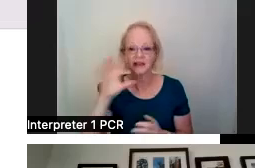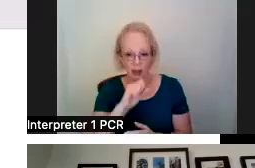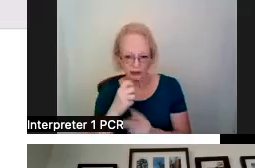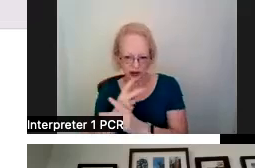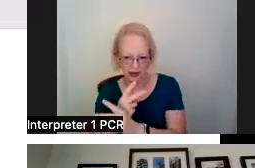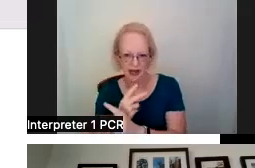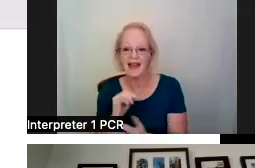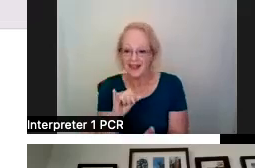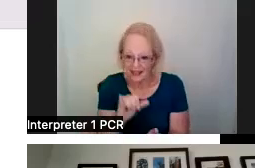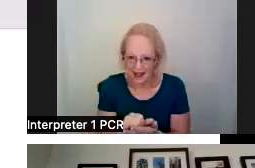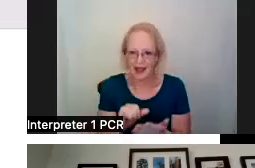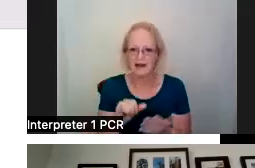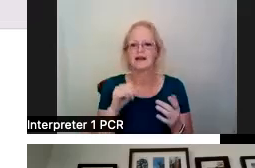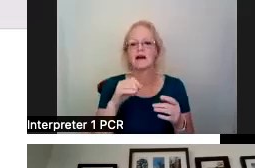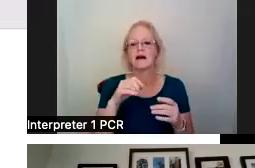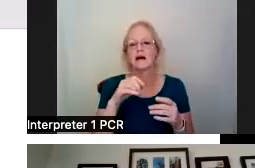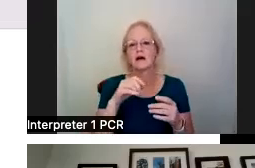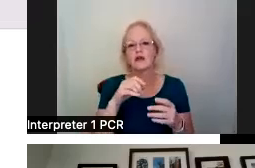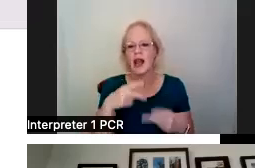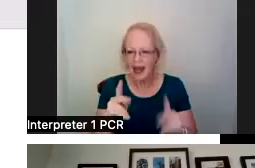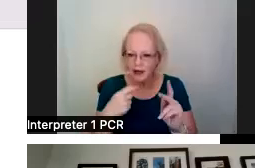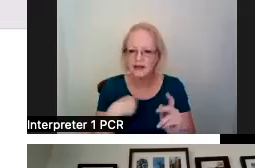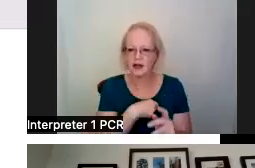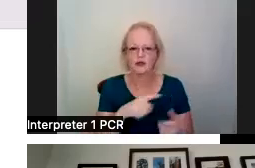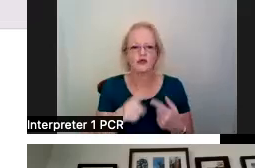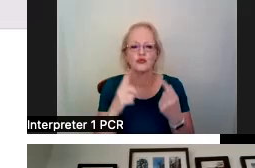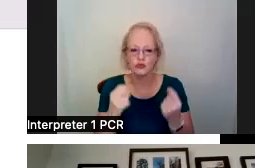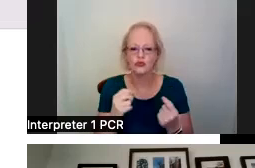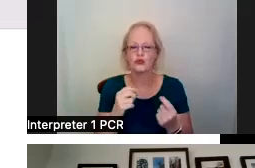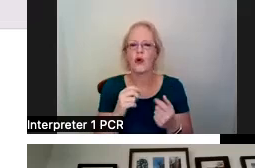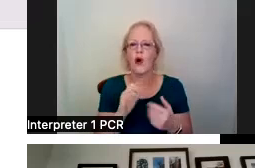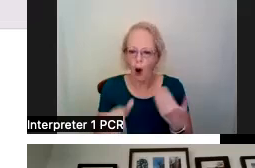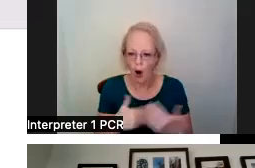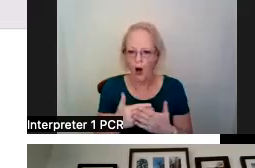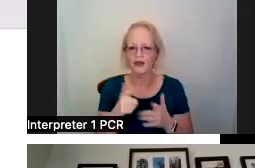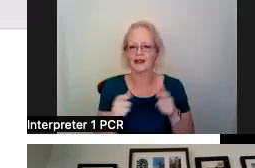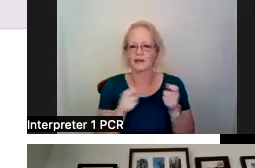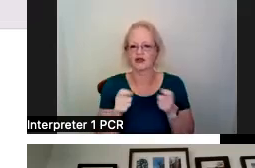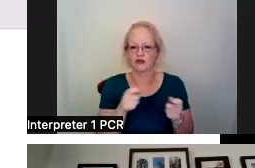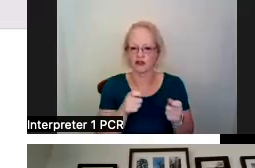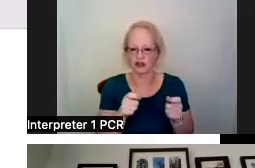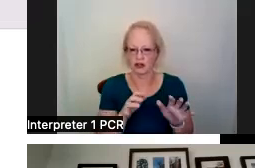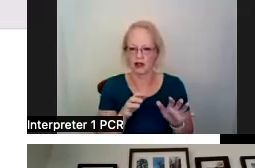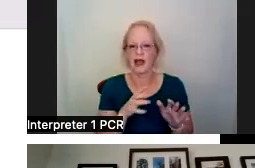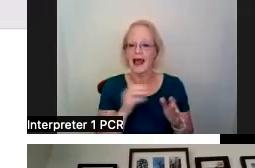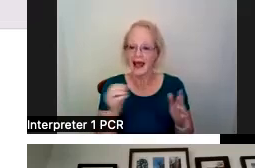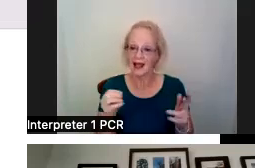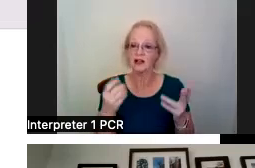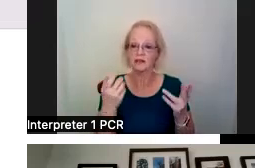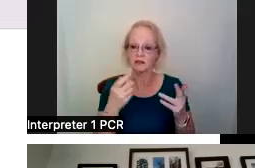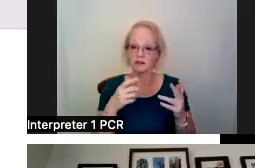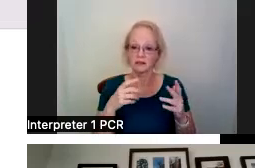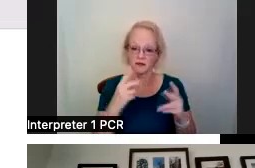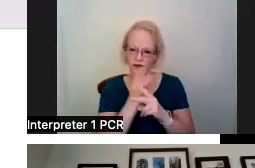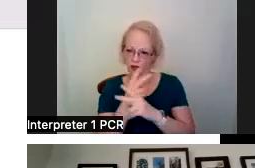hurdle annuity concept allows us to do all the administration and deal with fairness within the